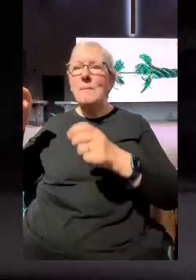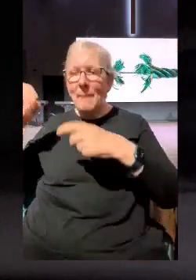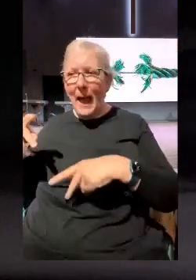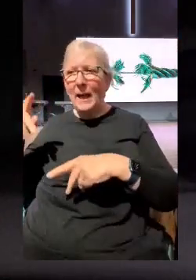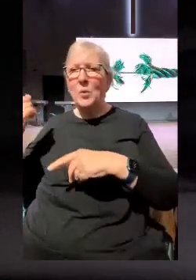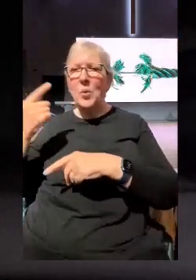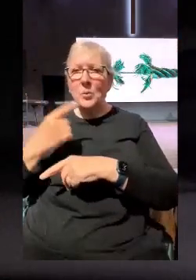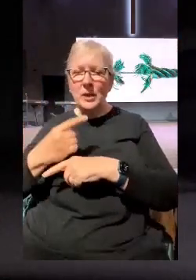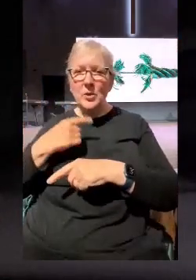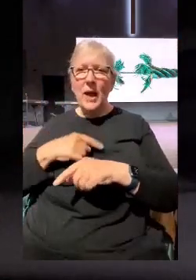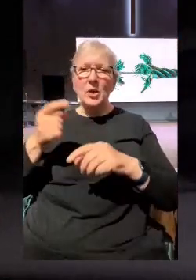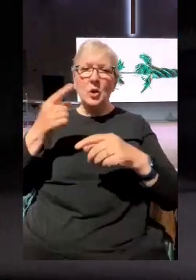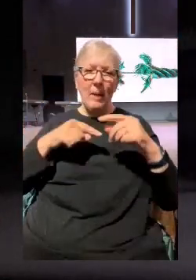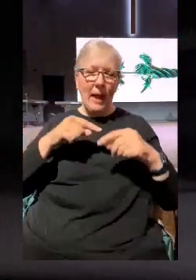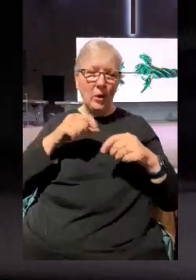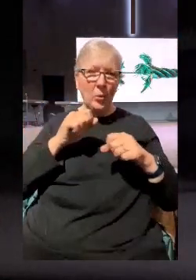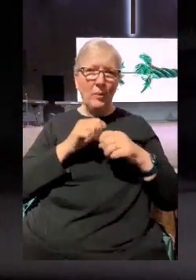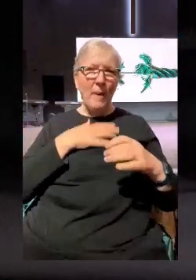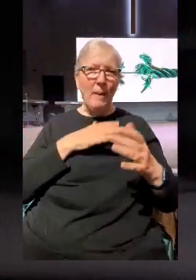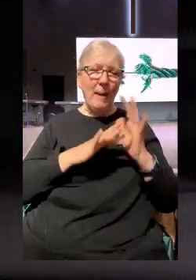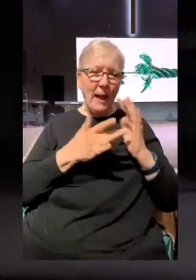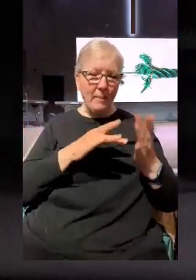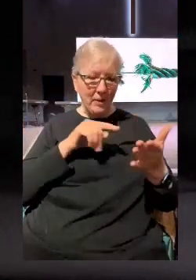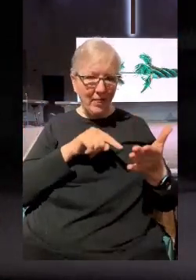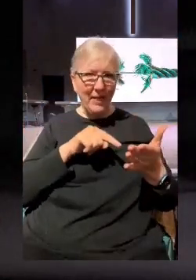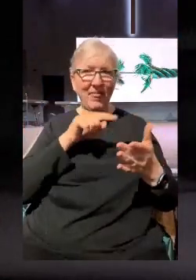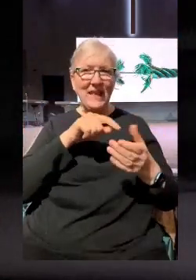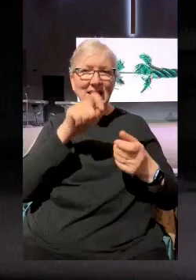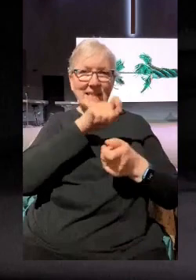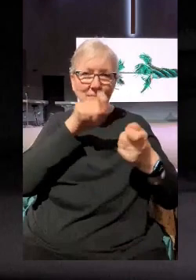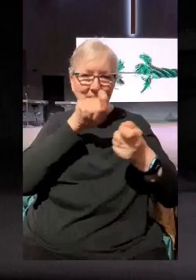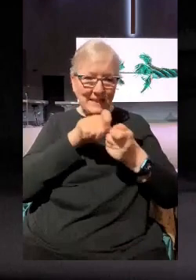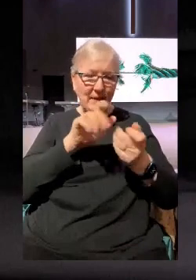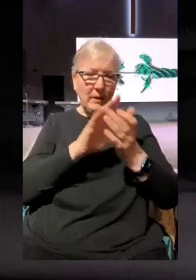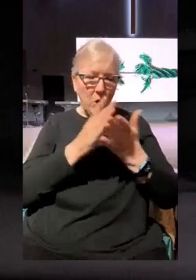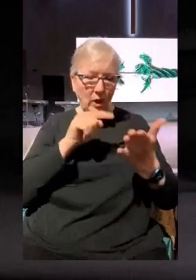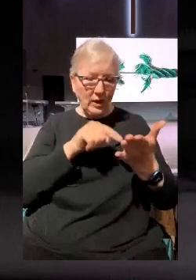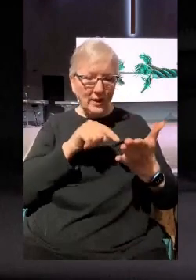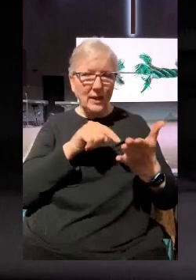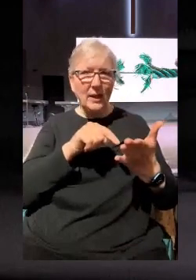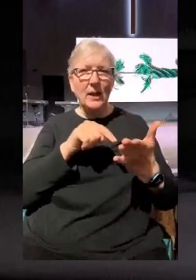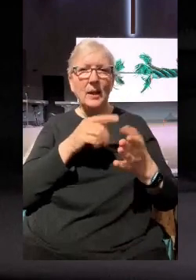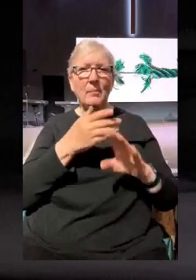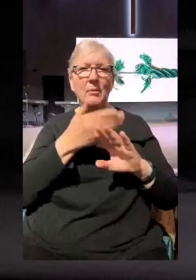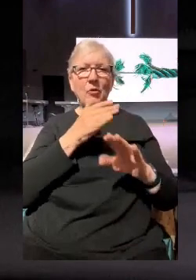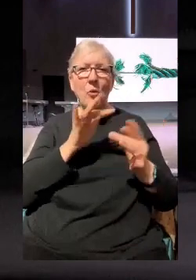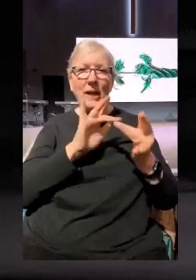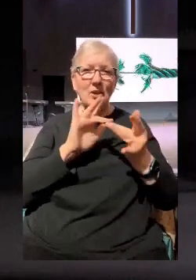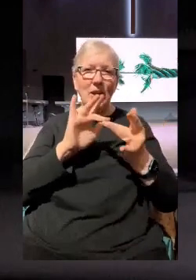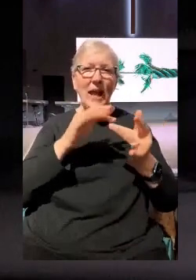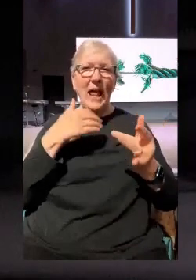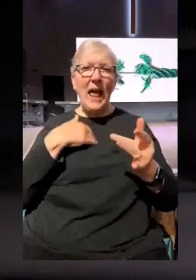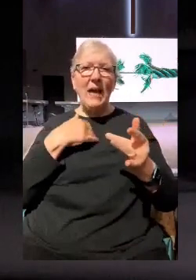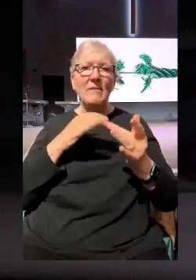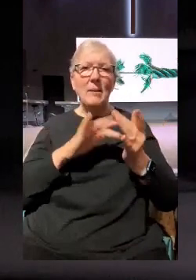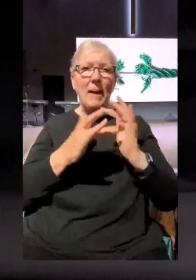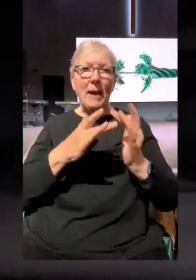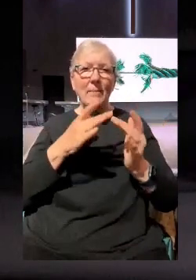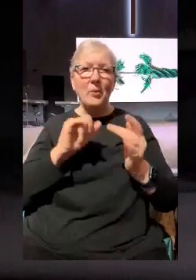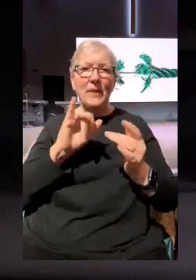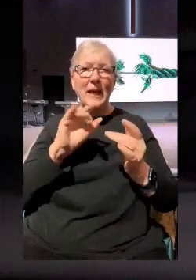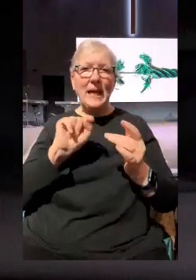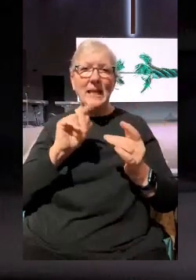the next week with this Bible, this specific book. This is before the internet. All I had was the index in the front and